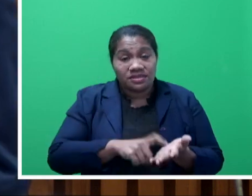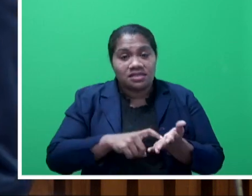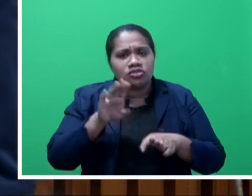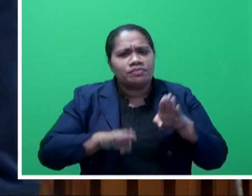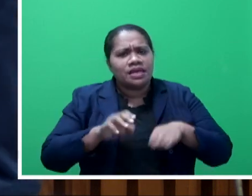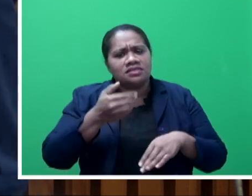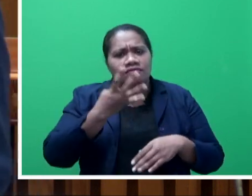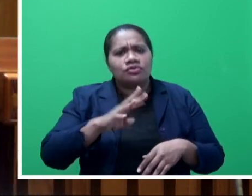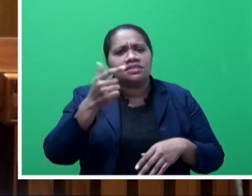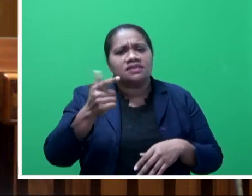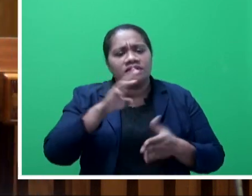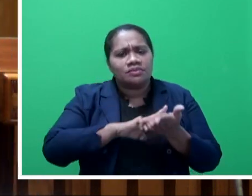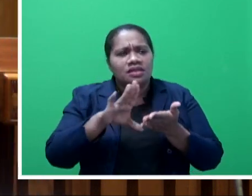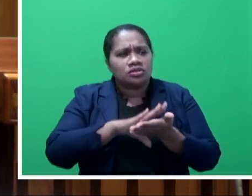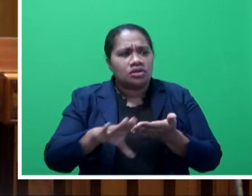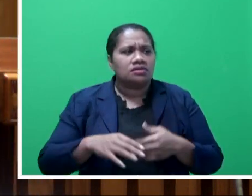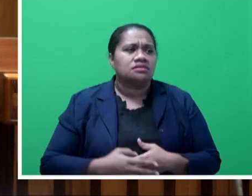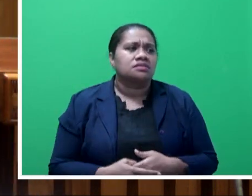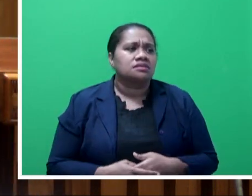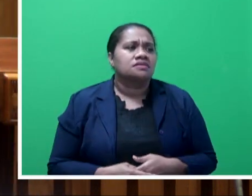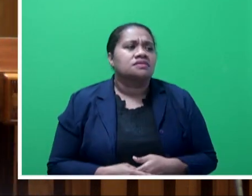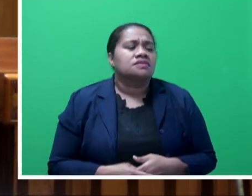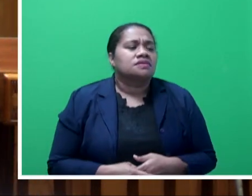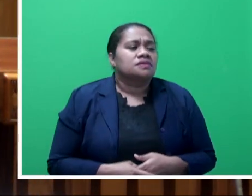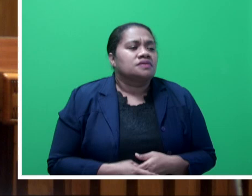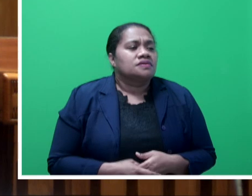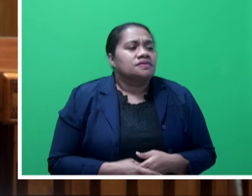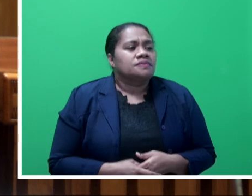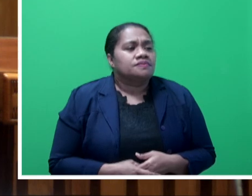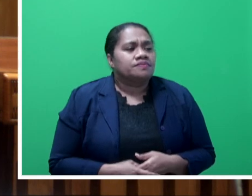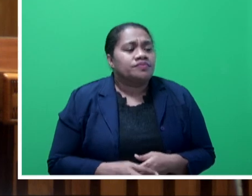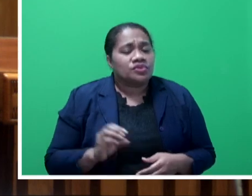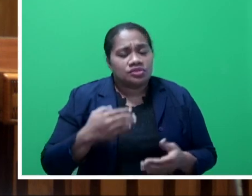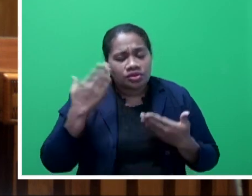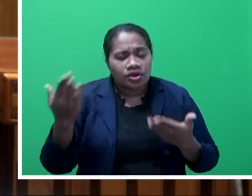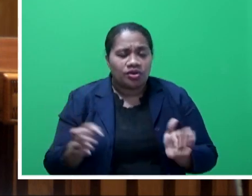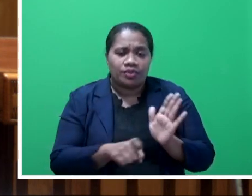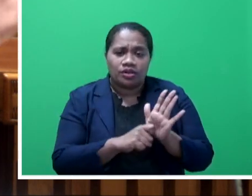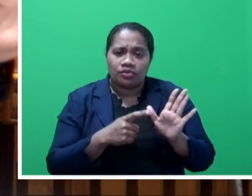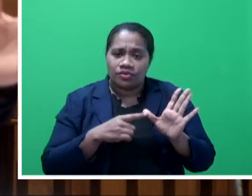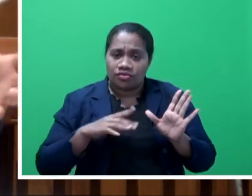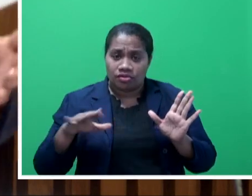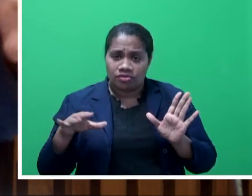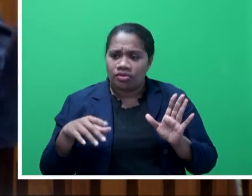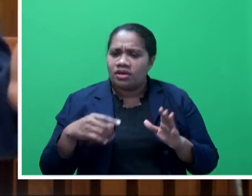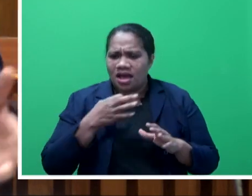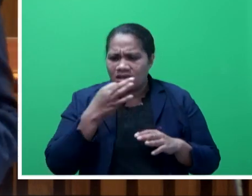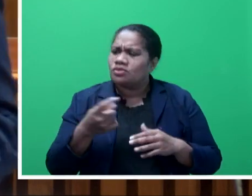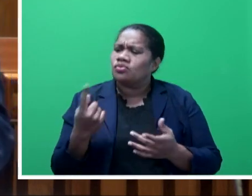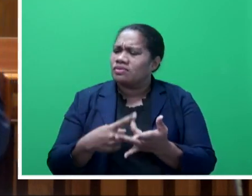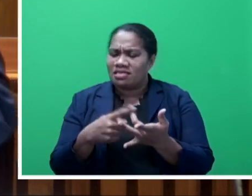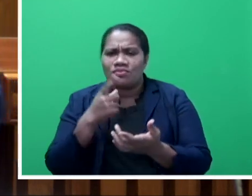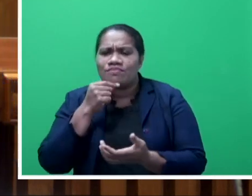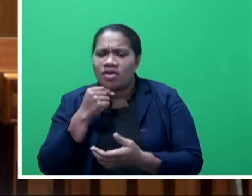million, which is owned by DAE, which are the lessor companies. So Honourable Randronda was saying, who else are we borrowing from? There's nobody else.